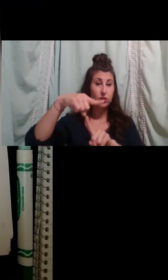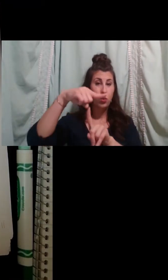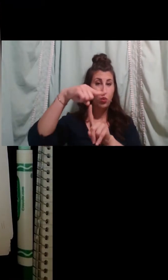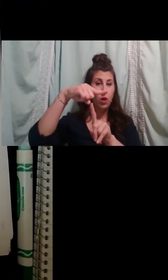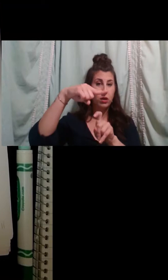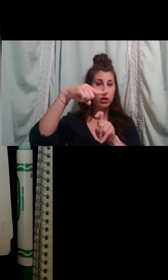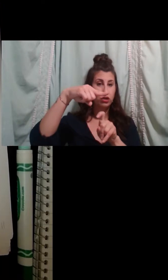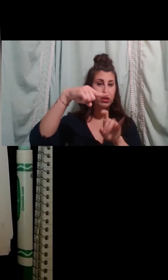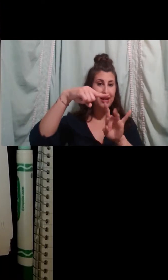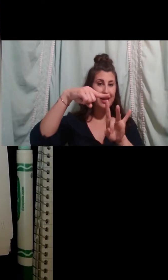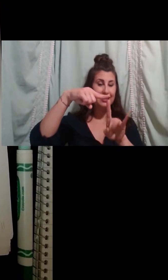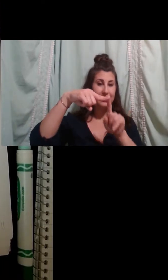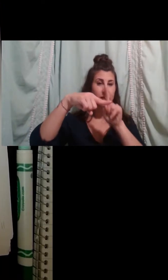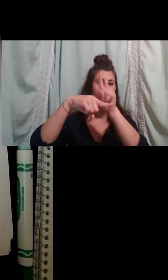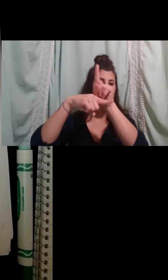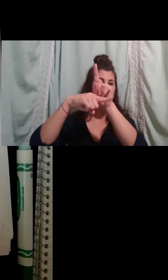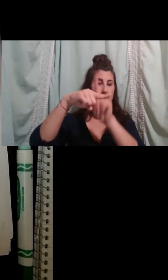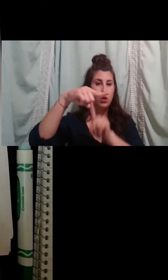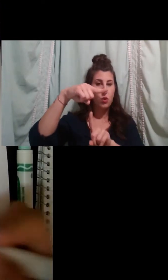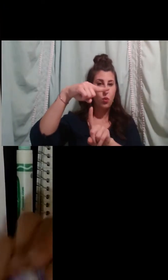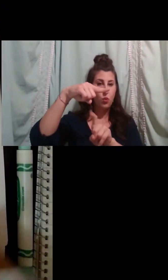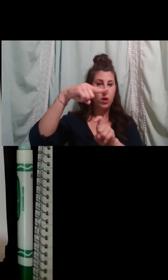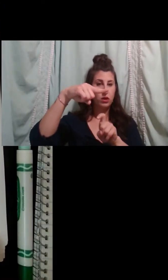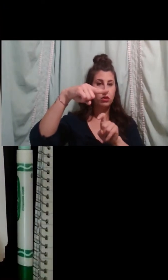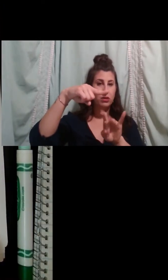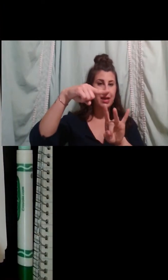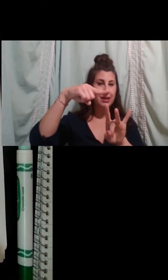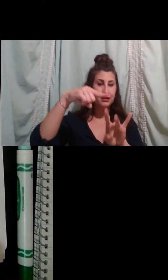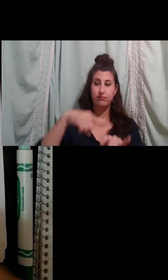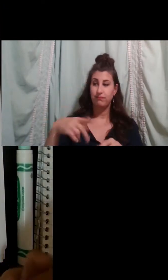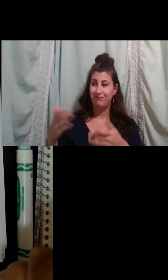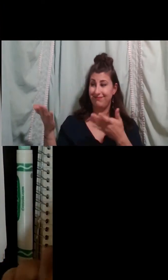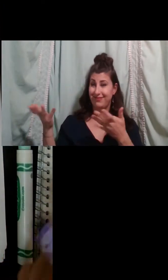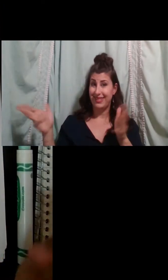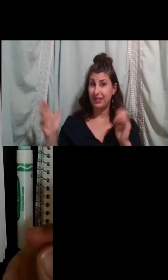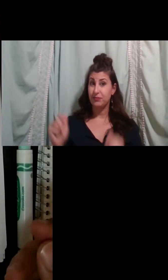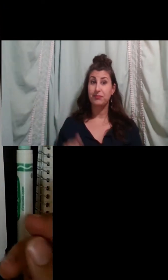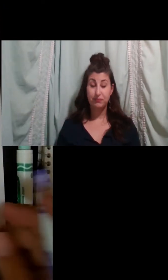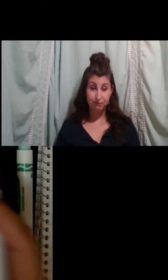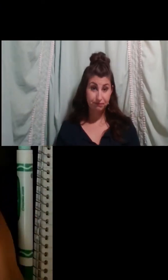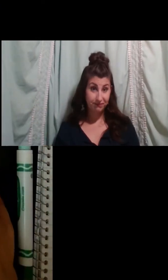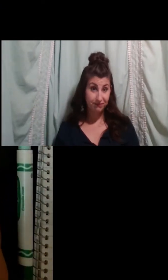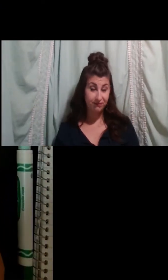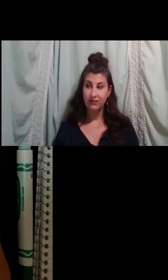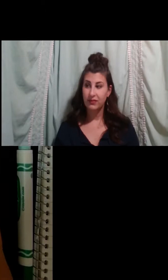be 108. So that's my evaluation right there.